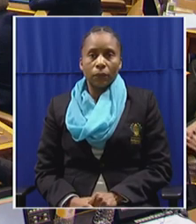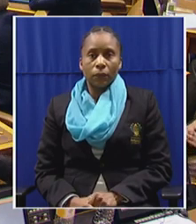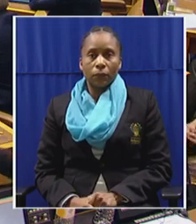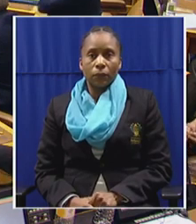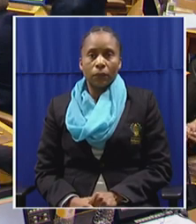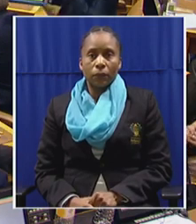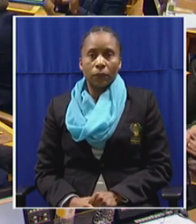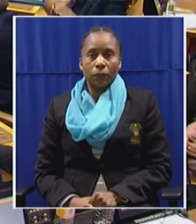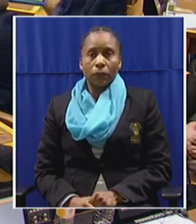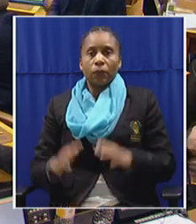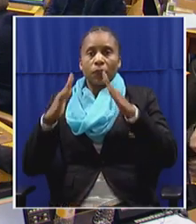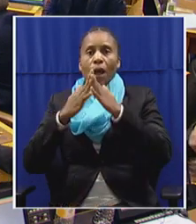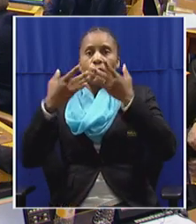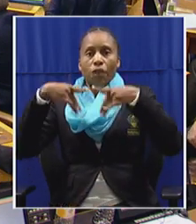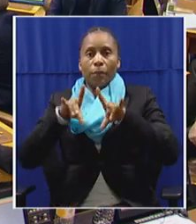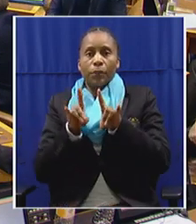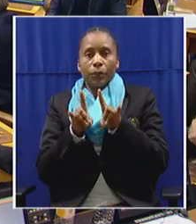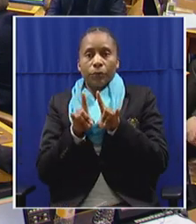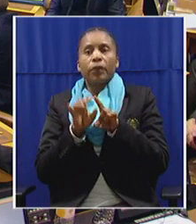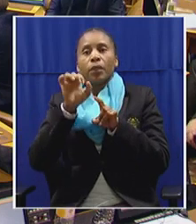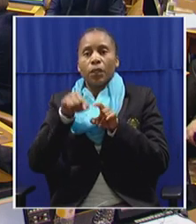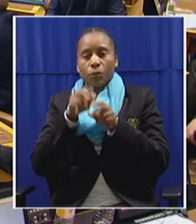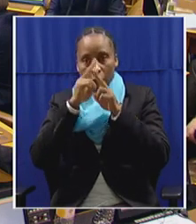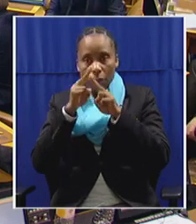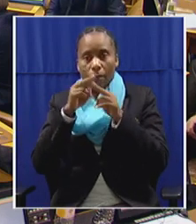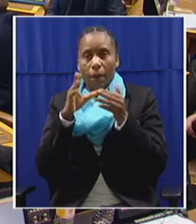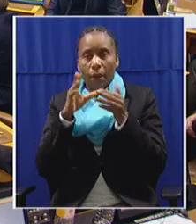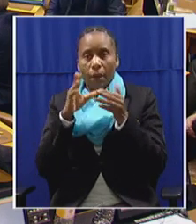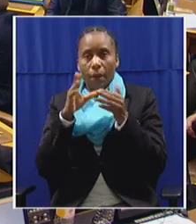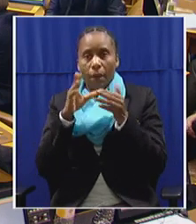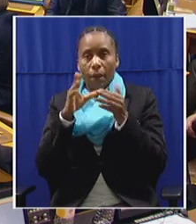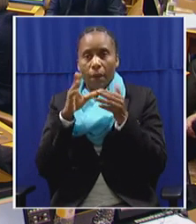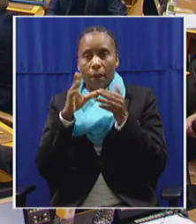House Chairperson. Yes, honourable member.